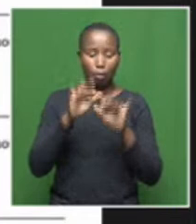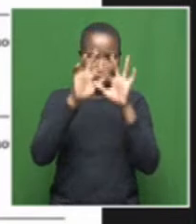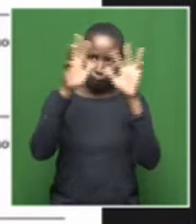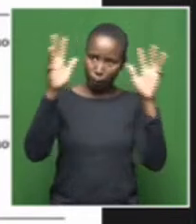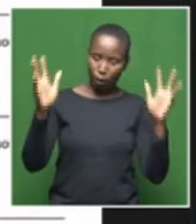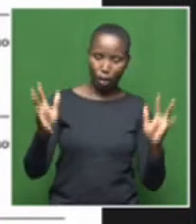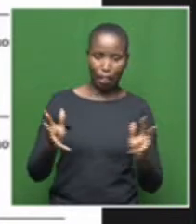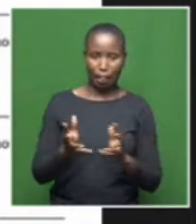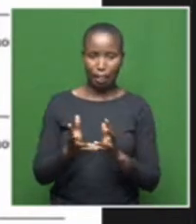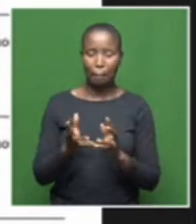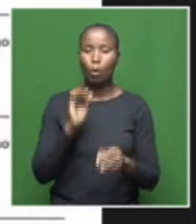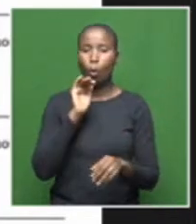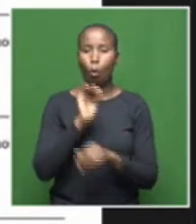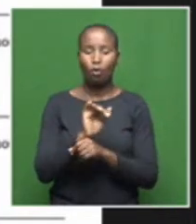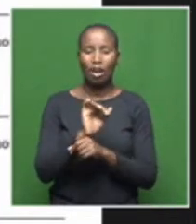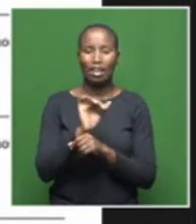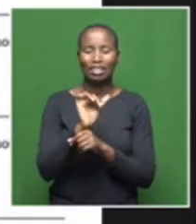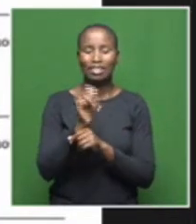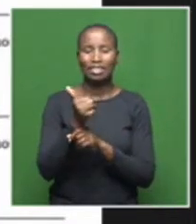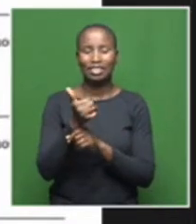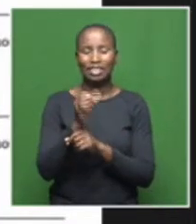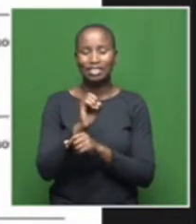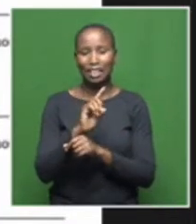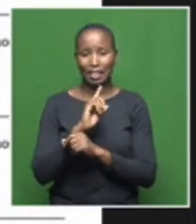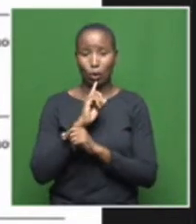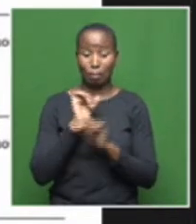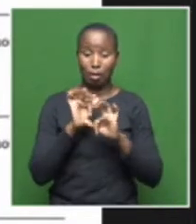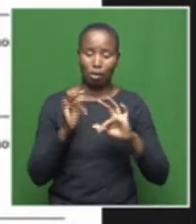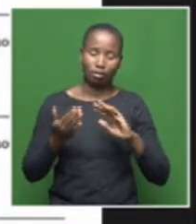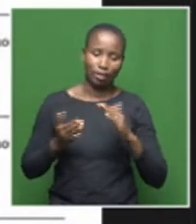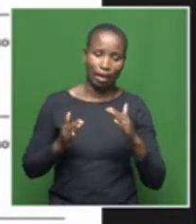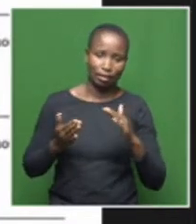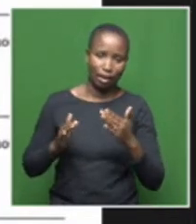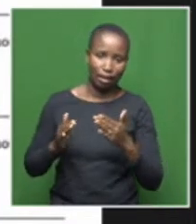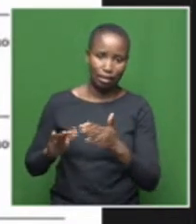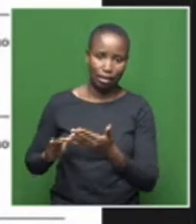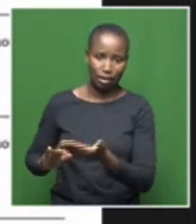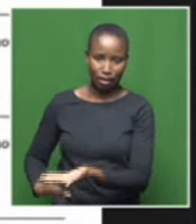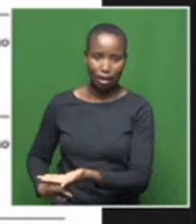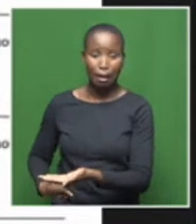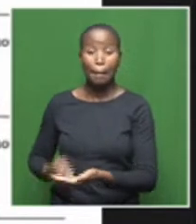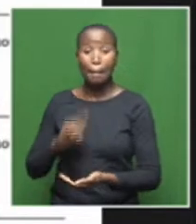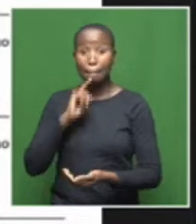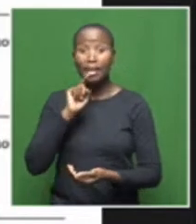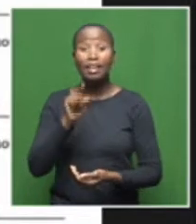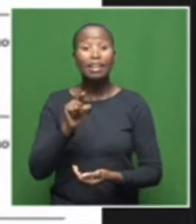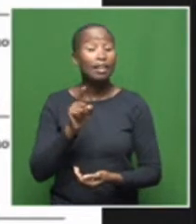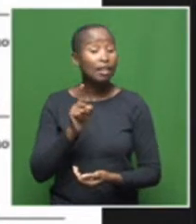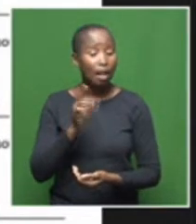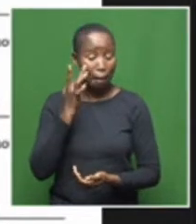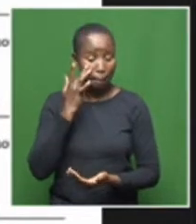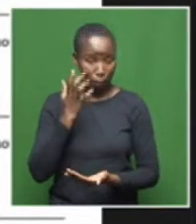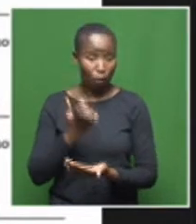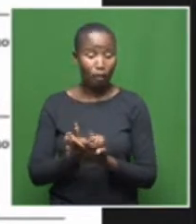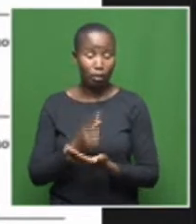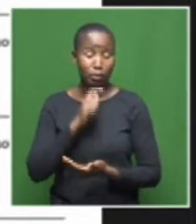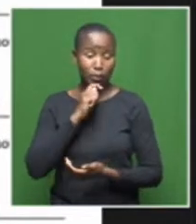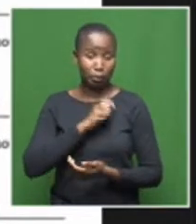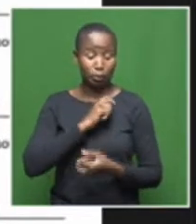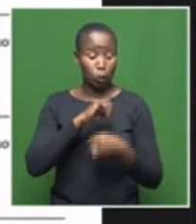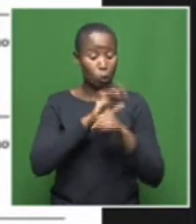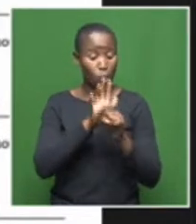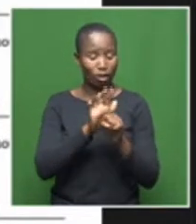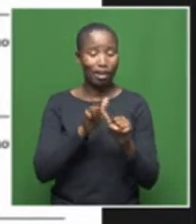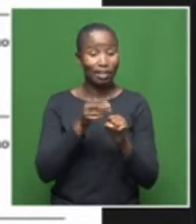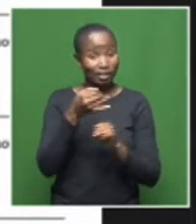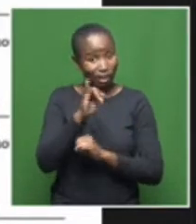than 60,000 deaths in a week. And that really shows us that the virus is still, ravaging the world.